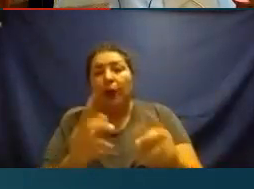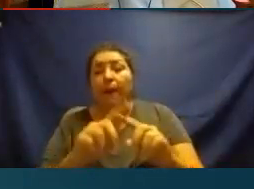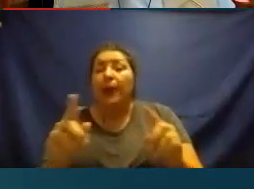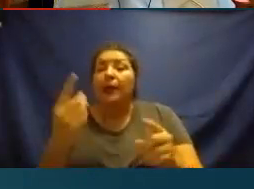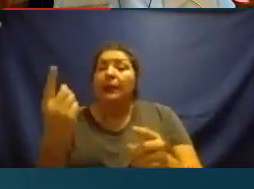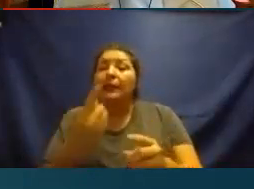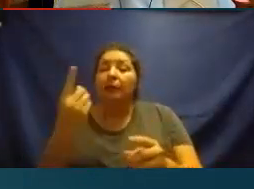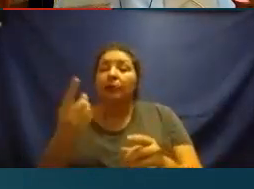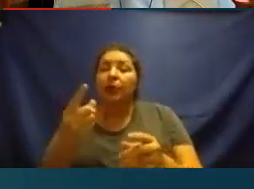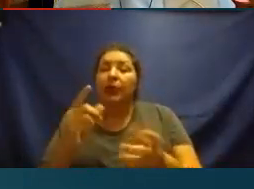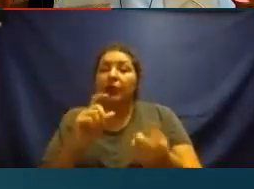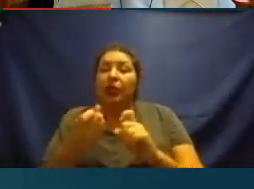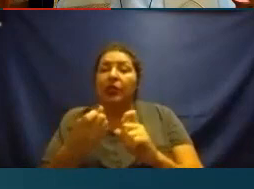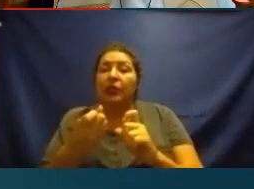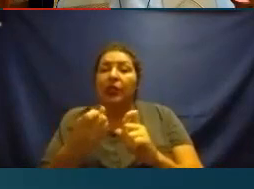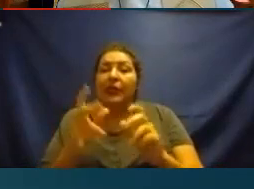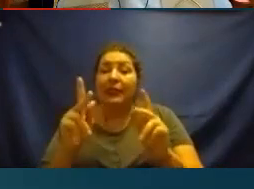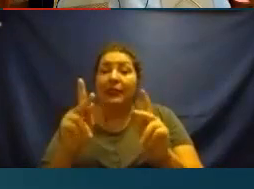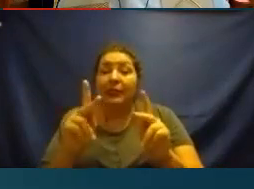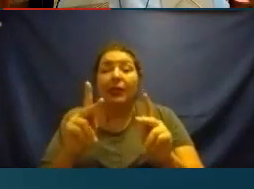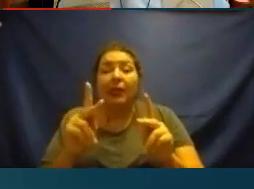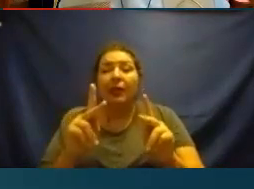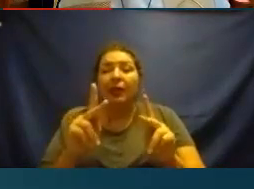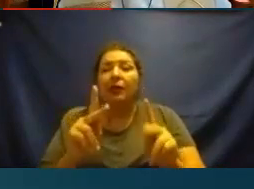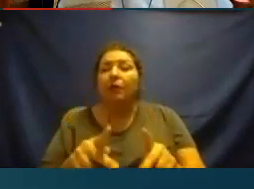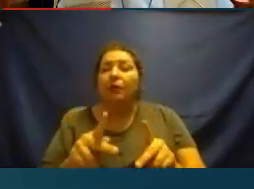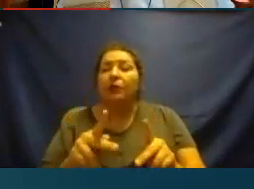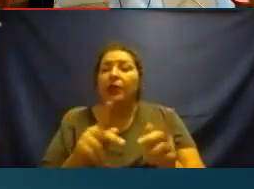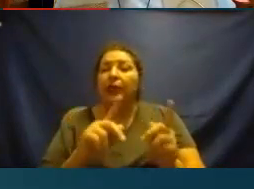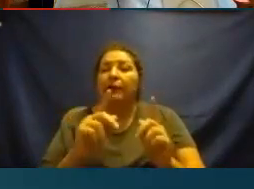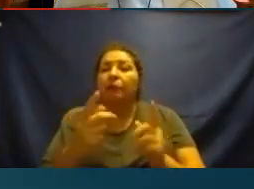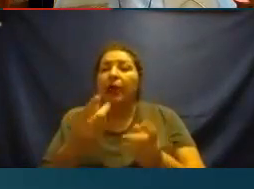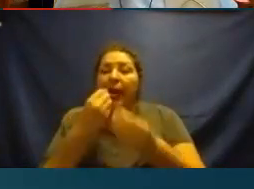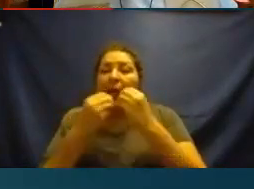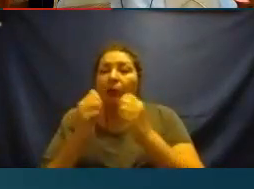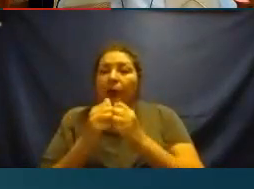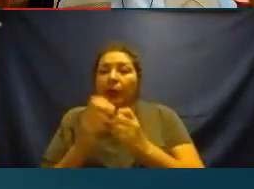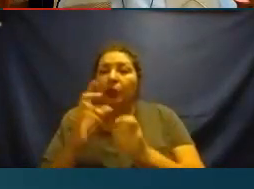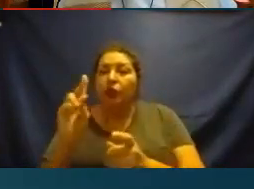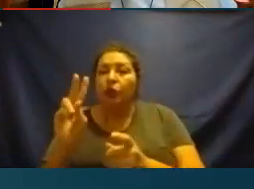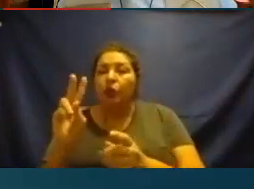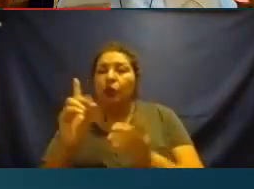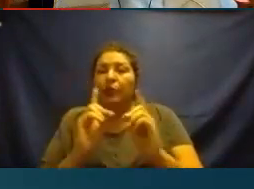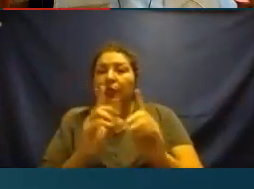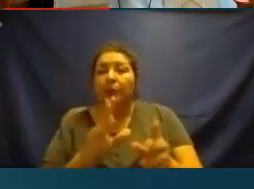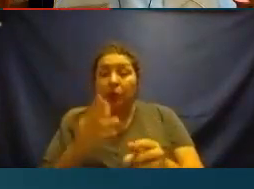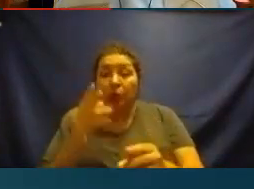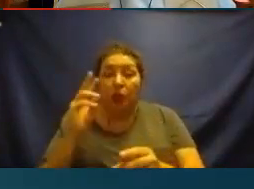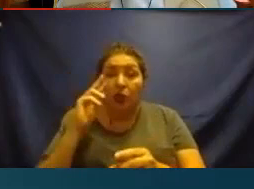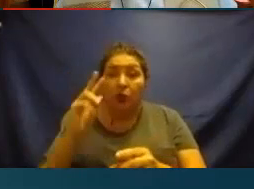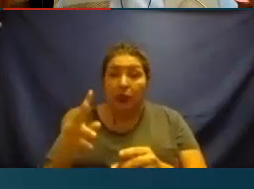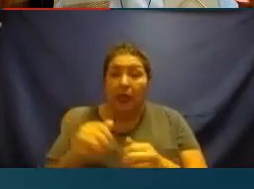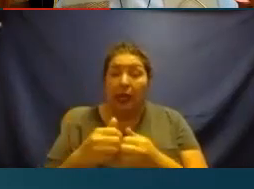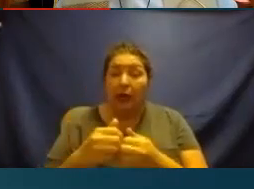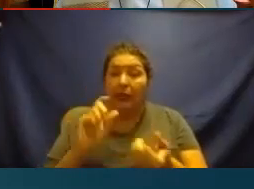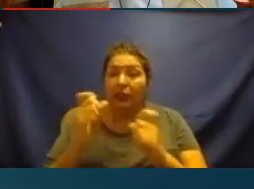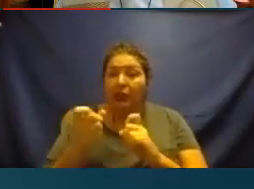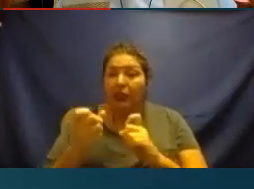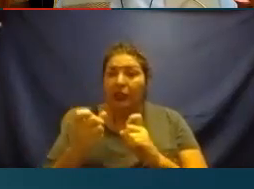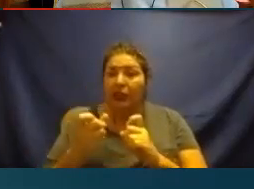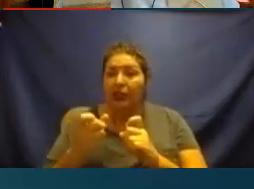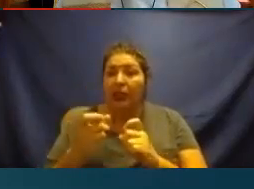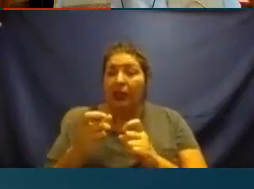this guest came to eat with his two disciples. Notice how Jesus turns the tables on his host. He became the